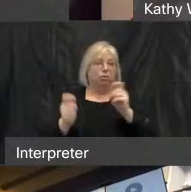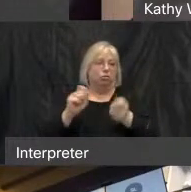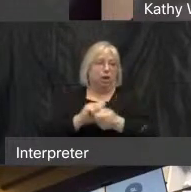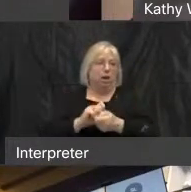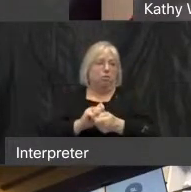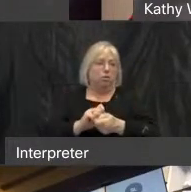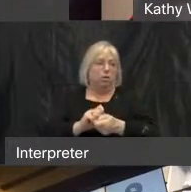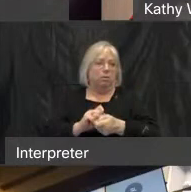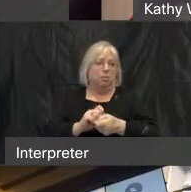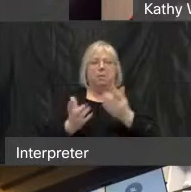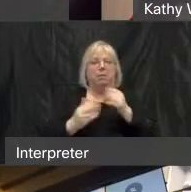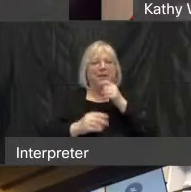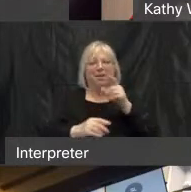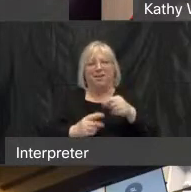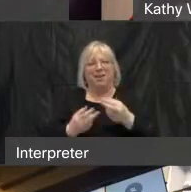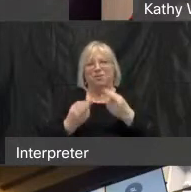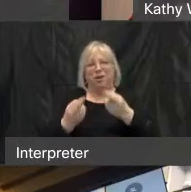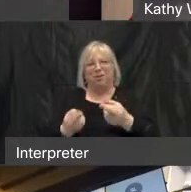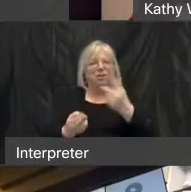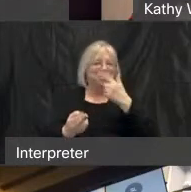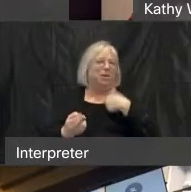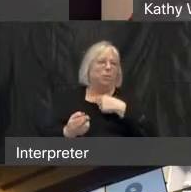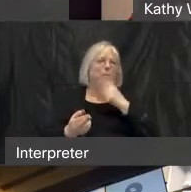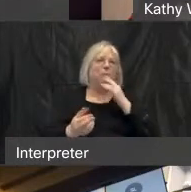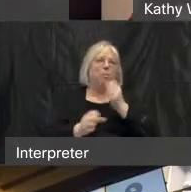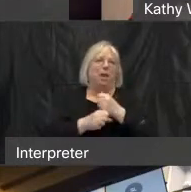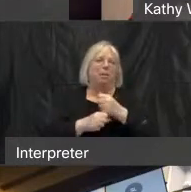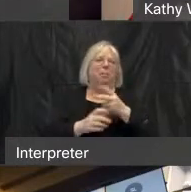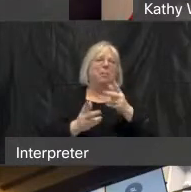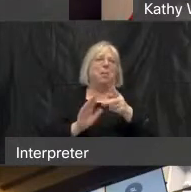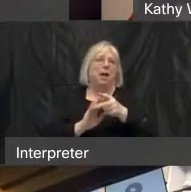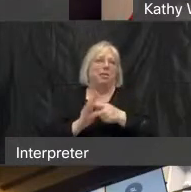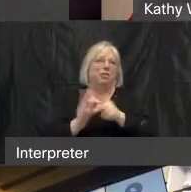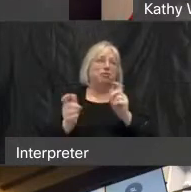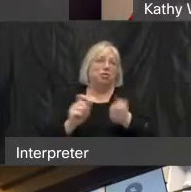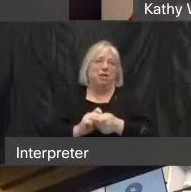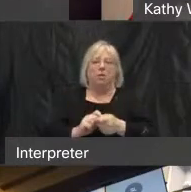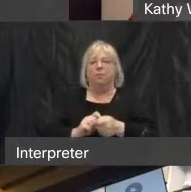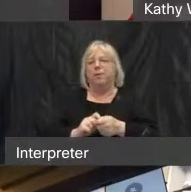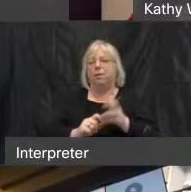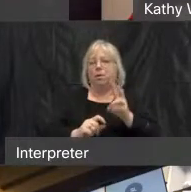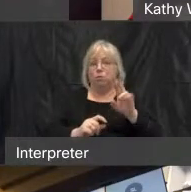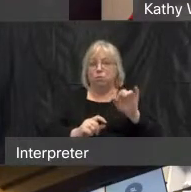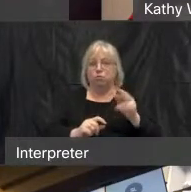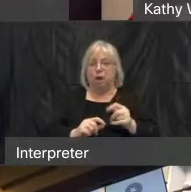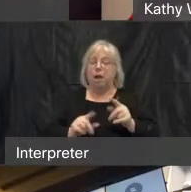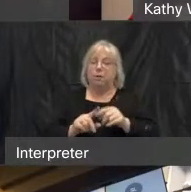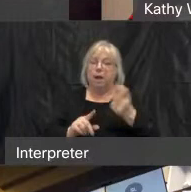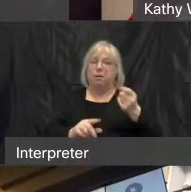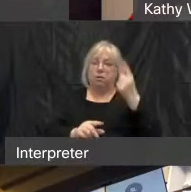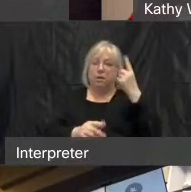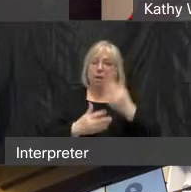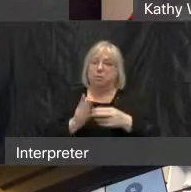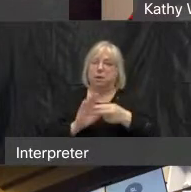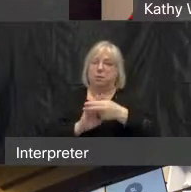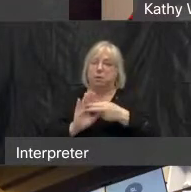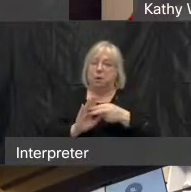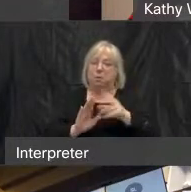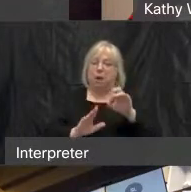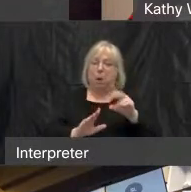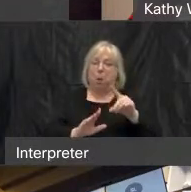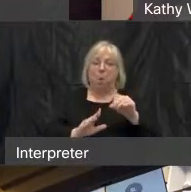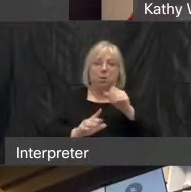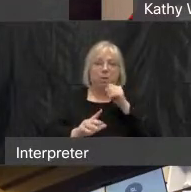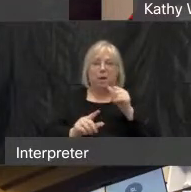not be a need for the resolution, because we'll just make the policy change. Well, and because as I understand it, some of these zoning codes hadn't changed in 40